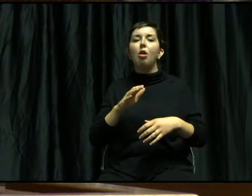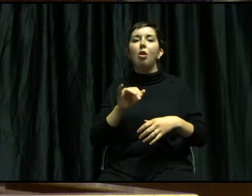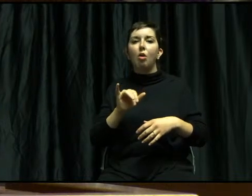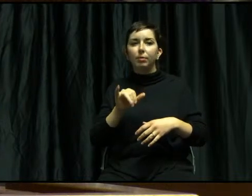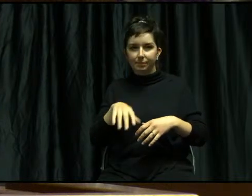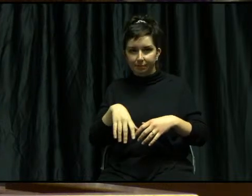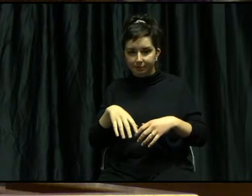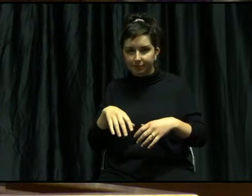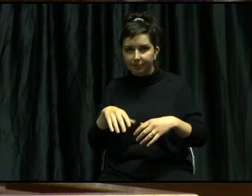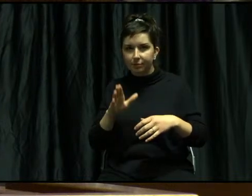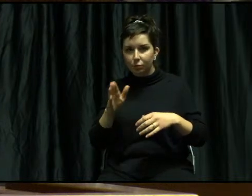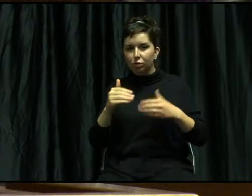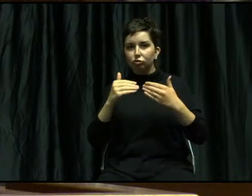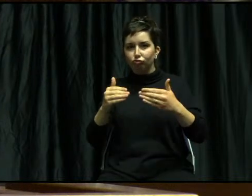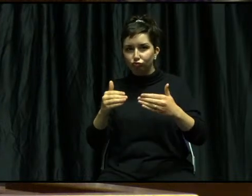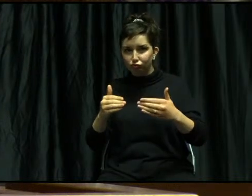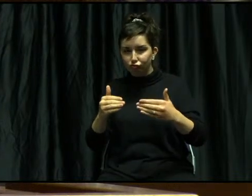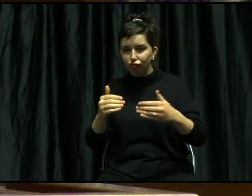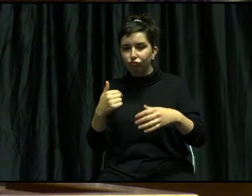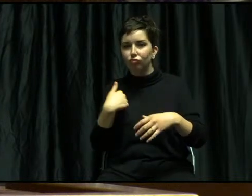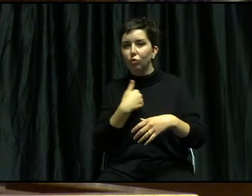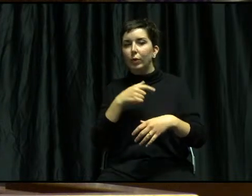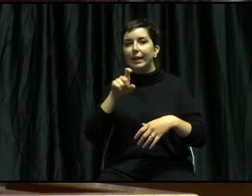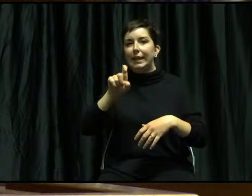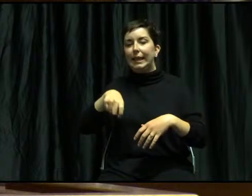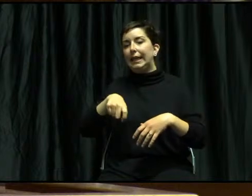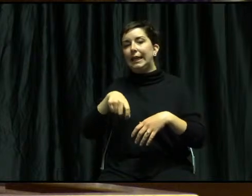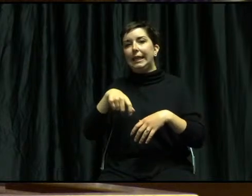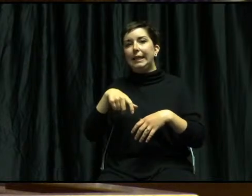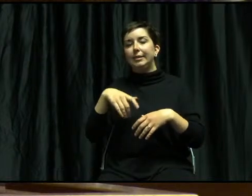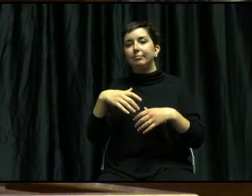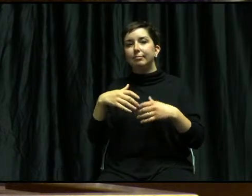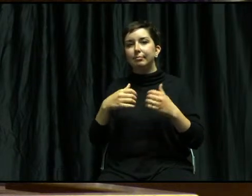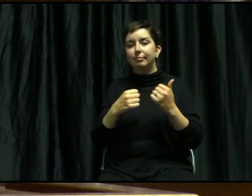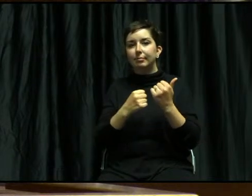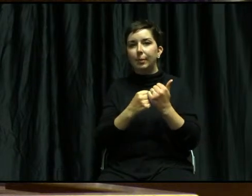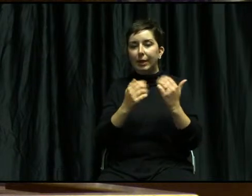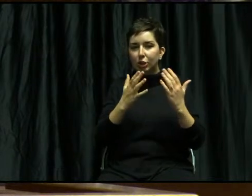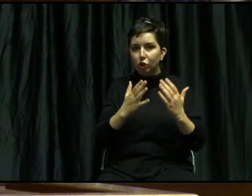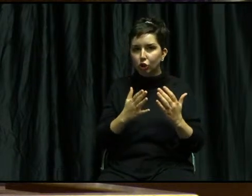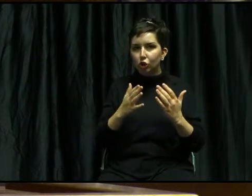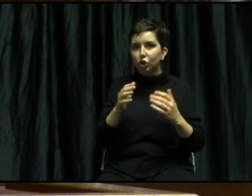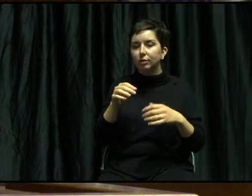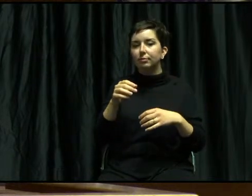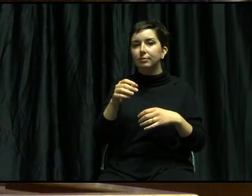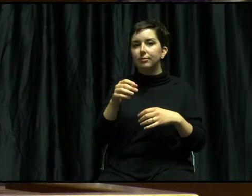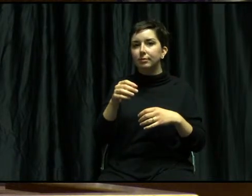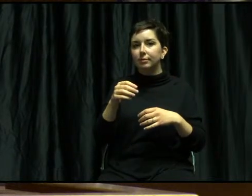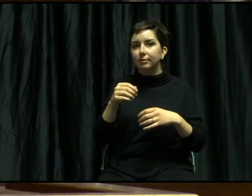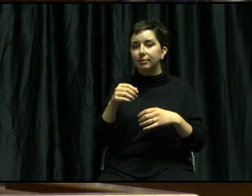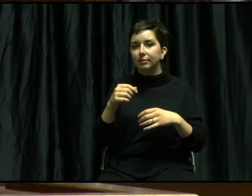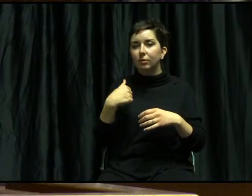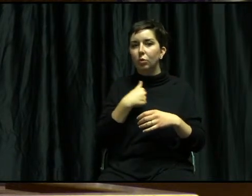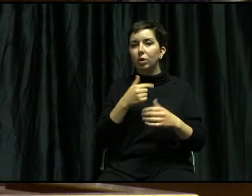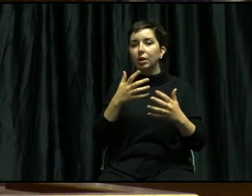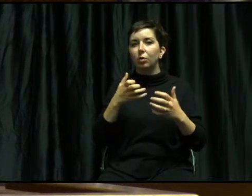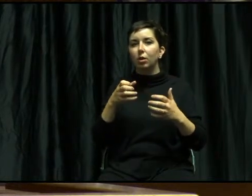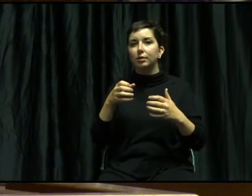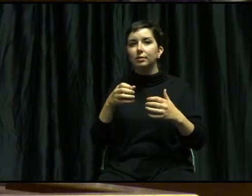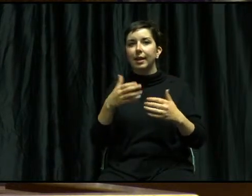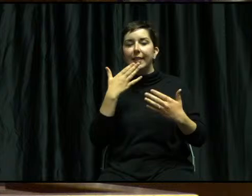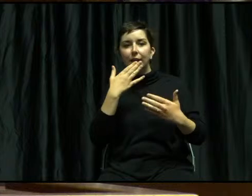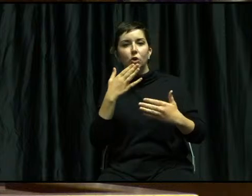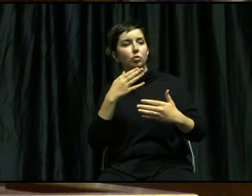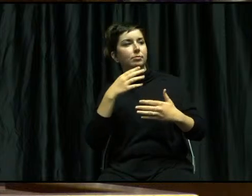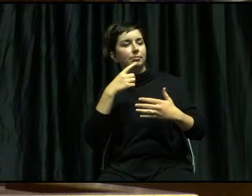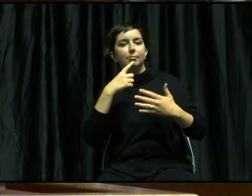going forward. We need ambassadors and influencers for this incredible university, and we're asking you to bleed purple. Thank you, Dr. Sessions,